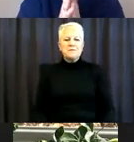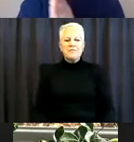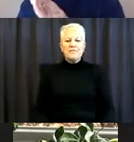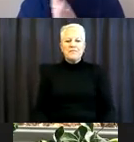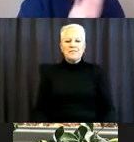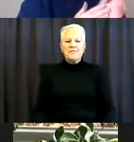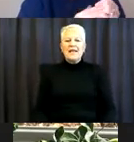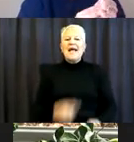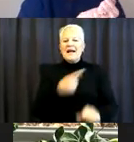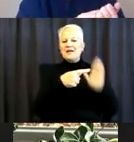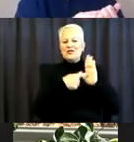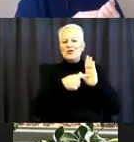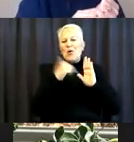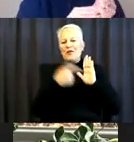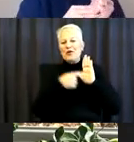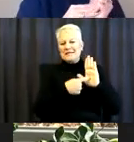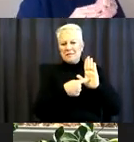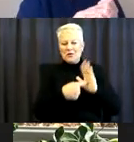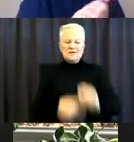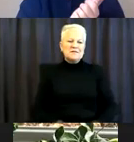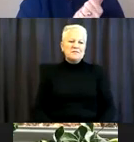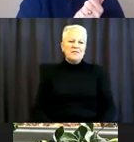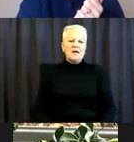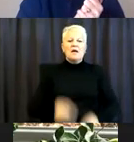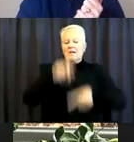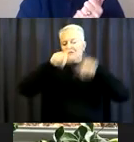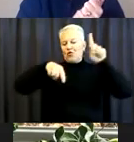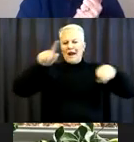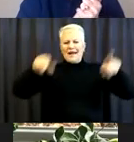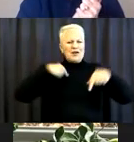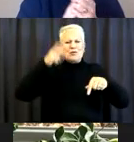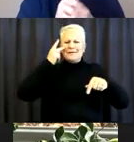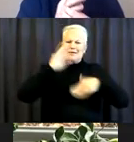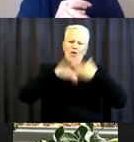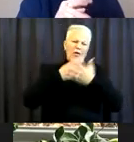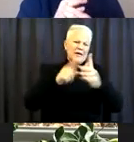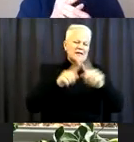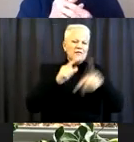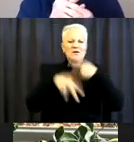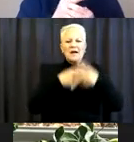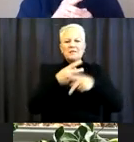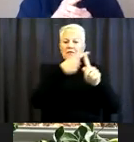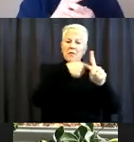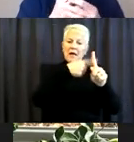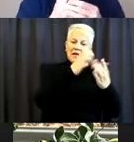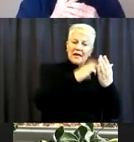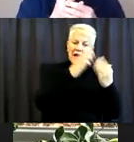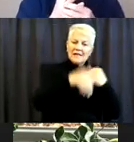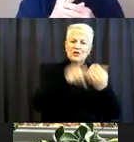And these are showing other examples. So a wide variety, and you can see all the different ones. There's monthly ones, there's weekly